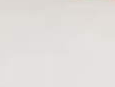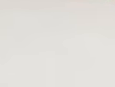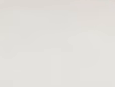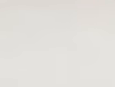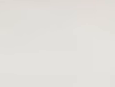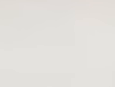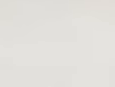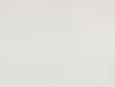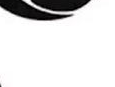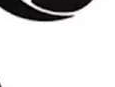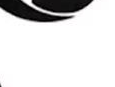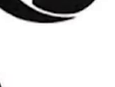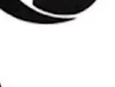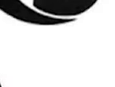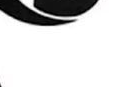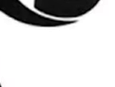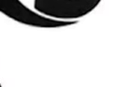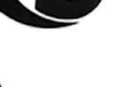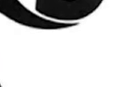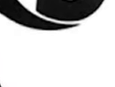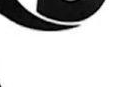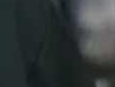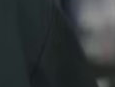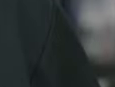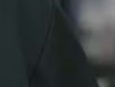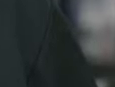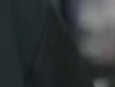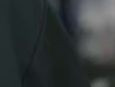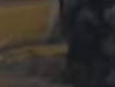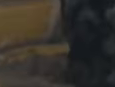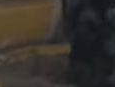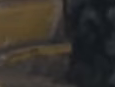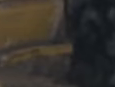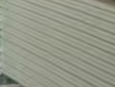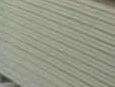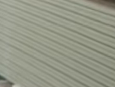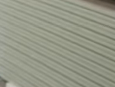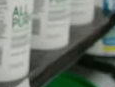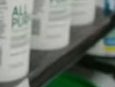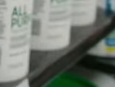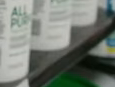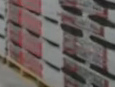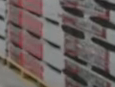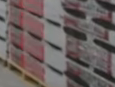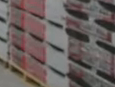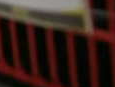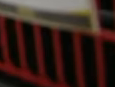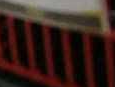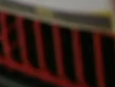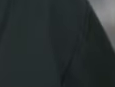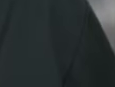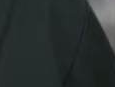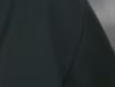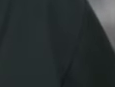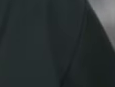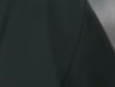been receiving at CBS Bahamas. We originally opened the store in 1980 as our retail location. Hearing from our customers that they wanted us to cater more to